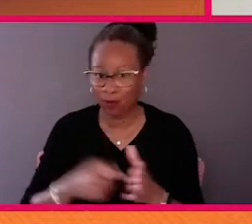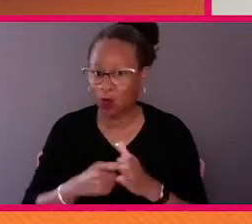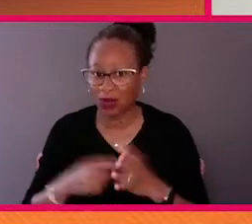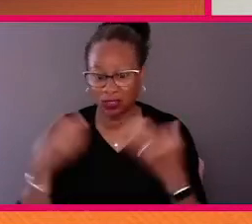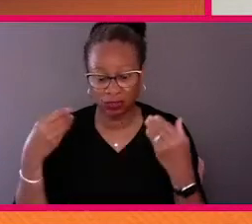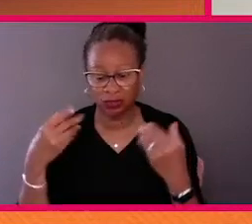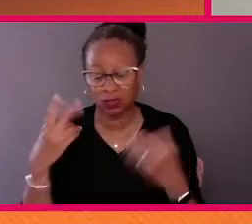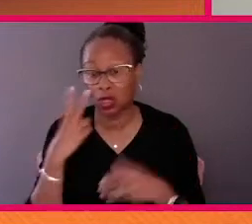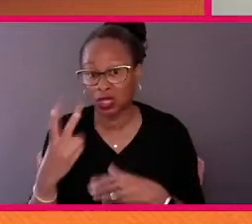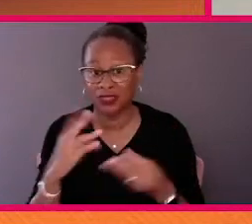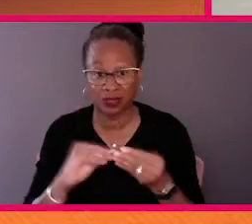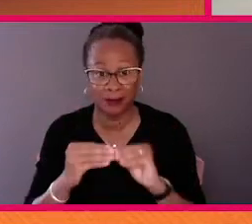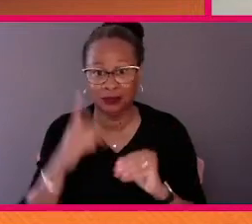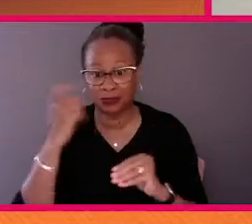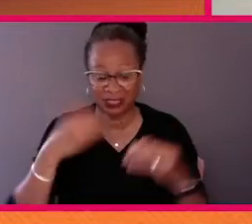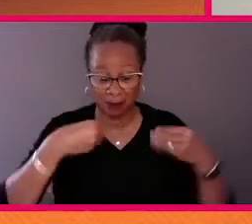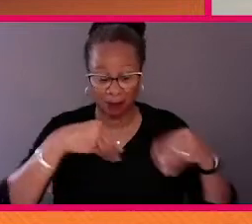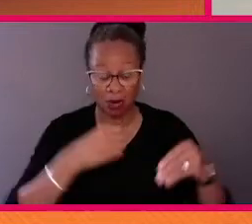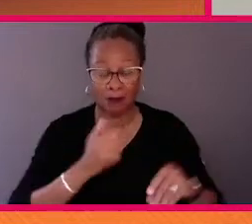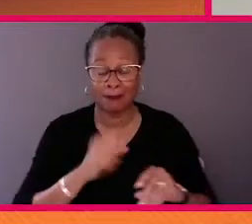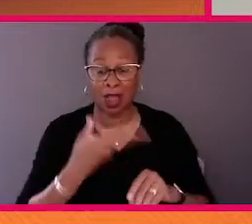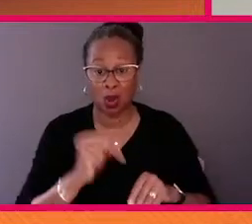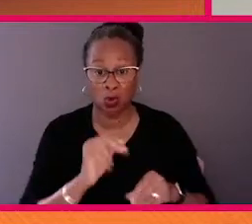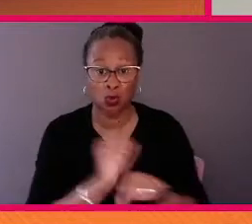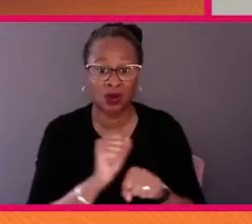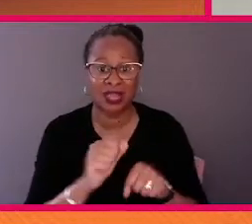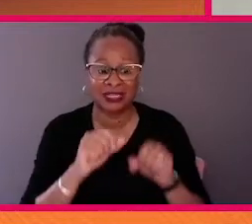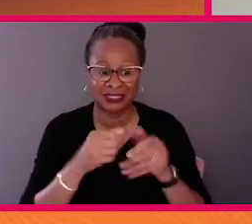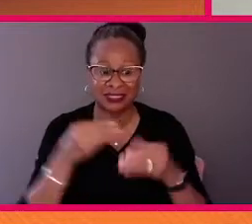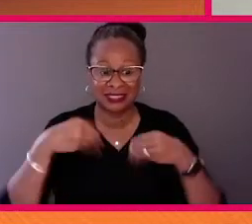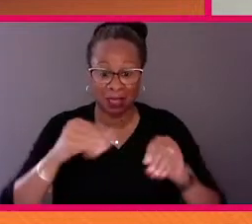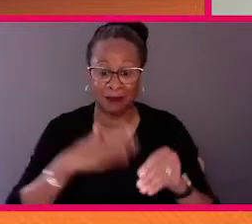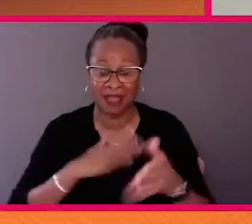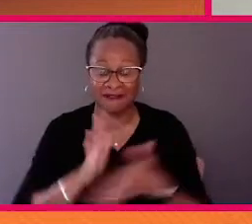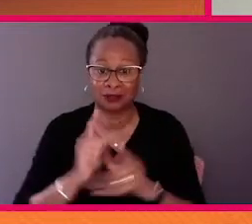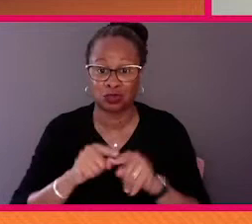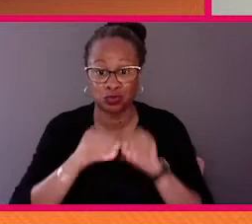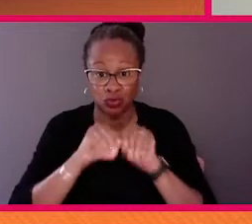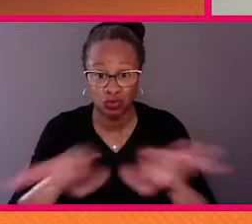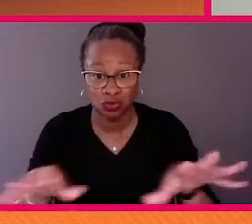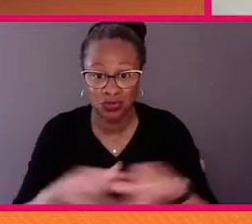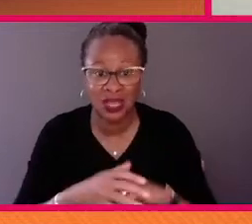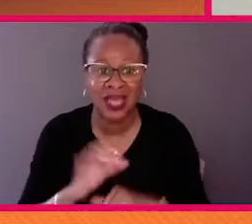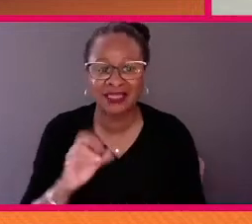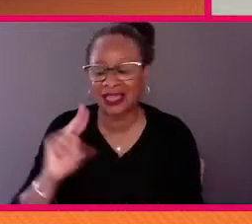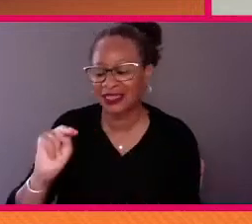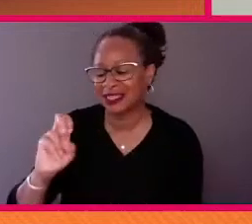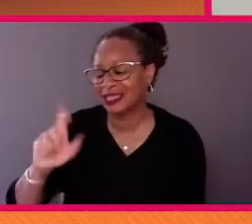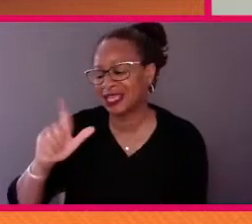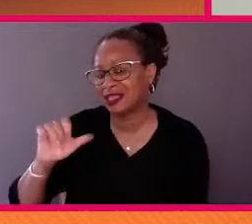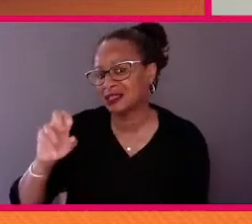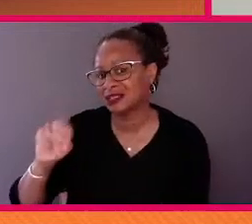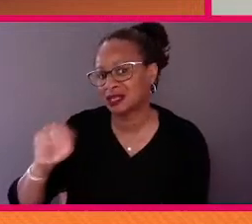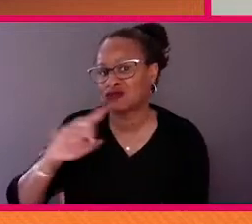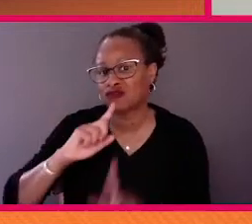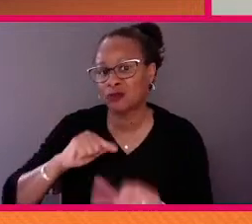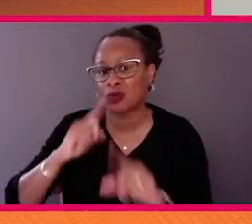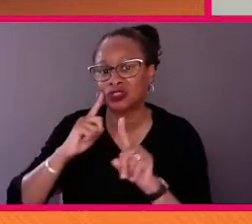work and even trying to sell my film to distributors, if you look at like the Nielsen reports for Asian